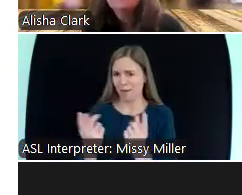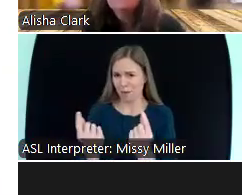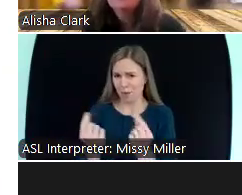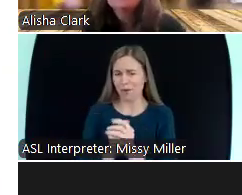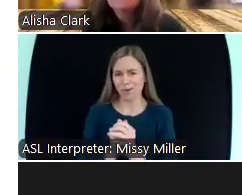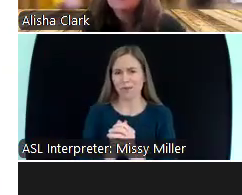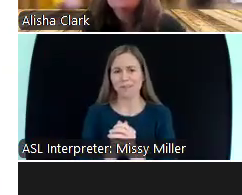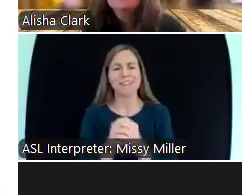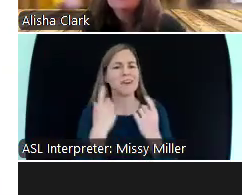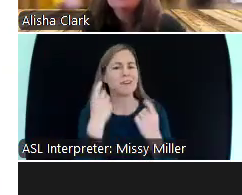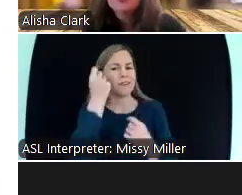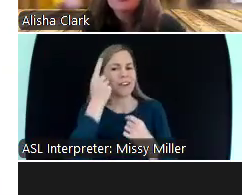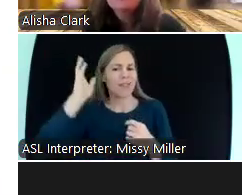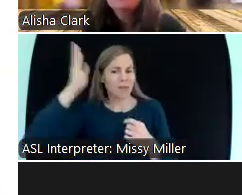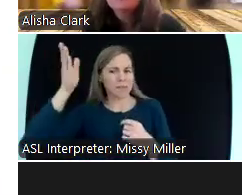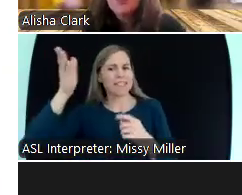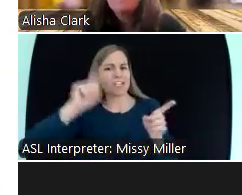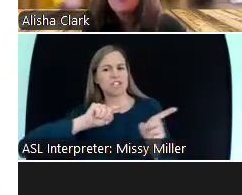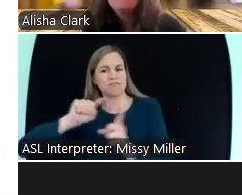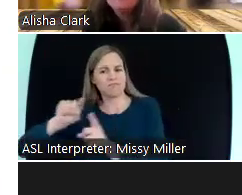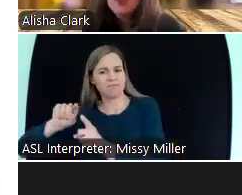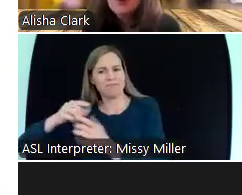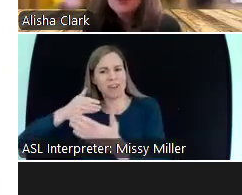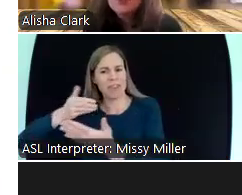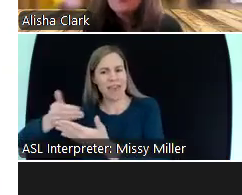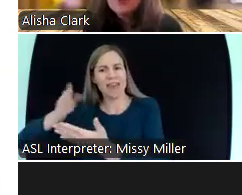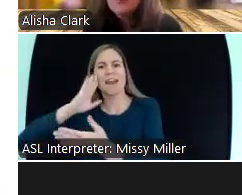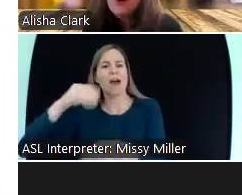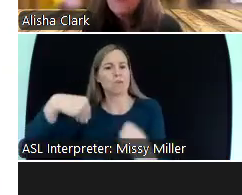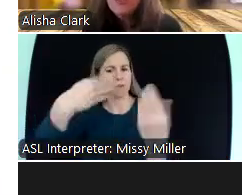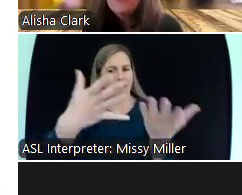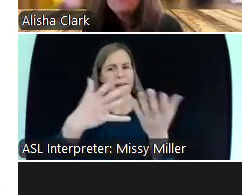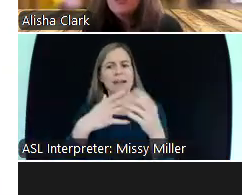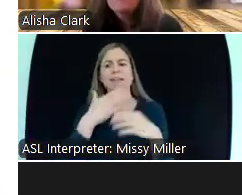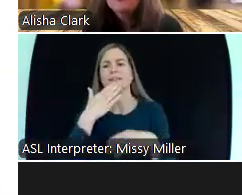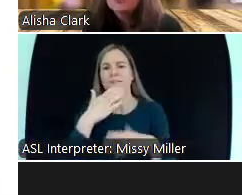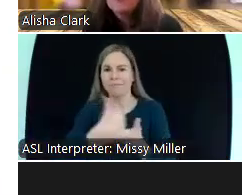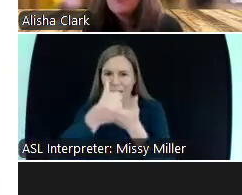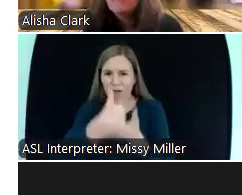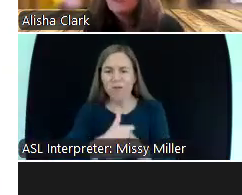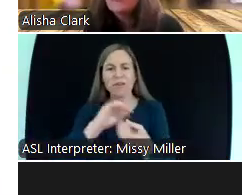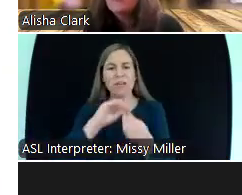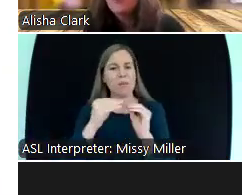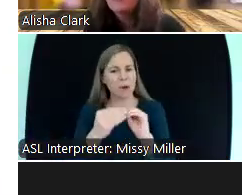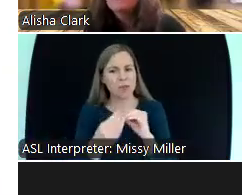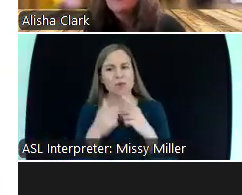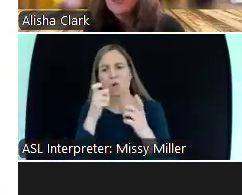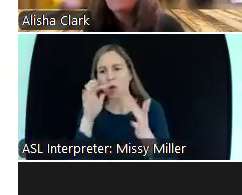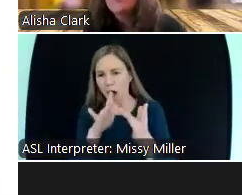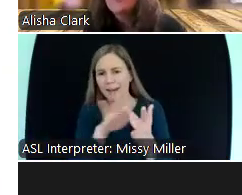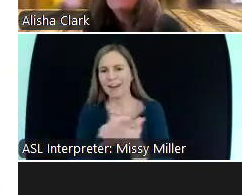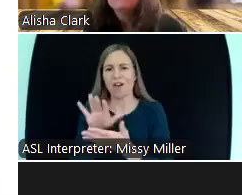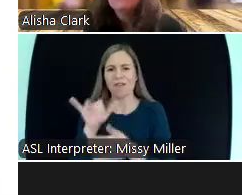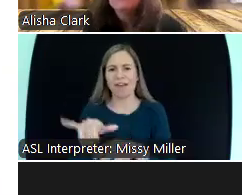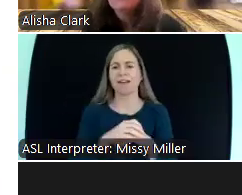slides, I'm actually going to be sharing some helpful numbers for you all. But for Michelle P waiver, the Department for